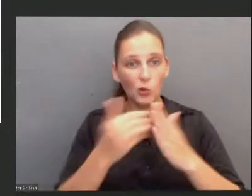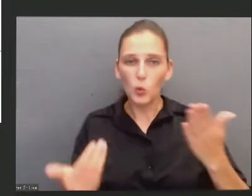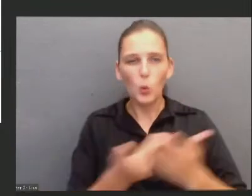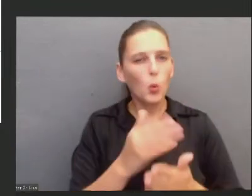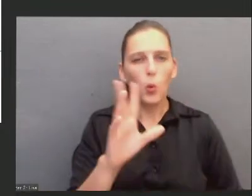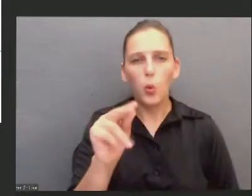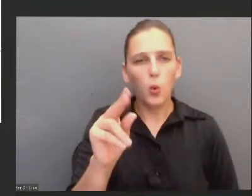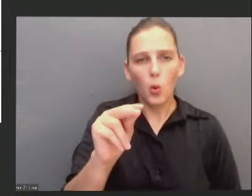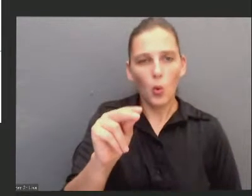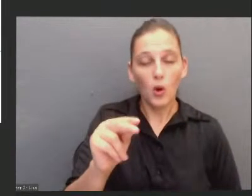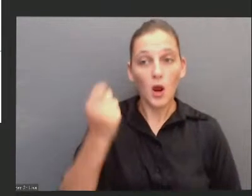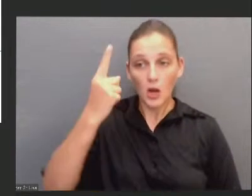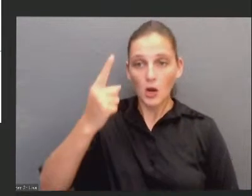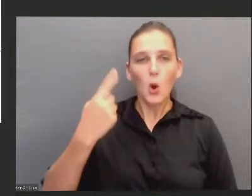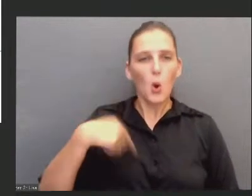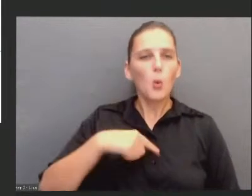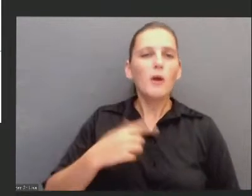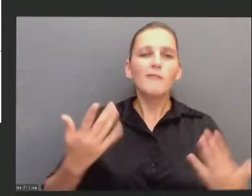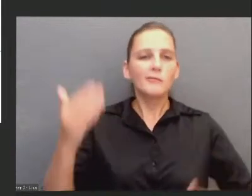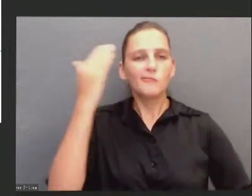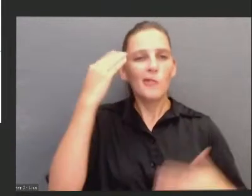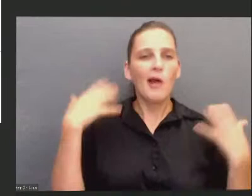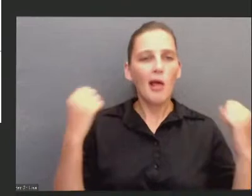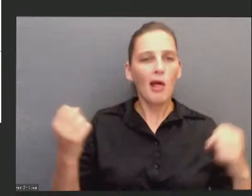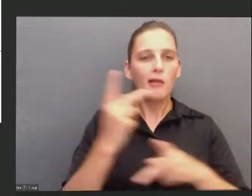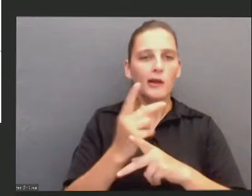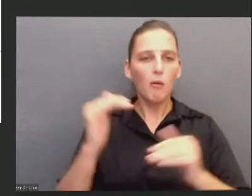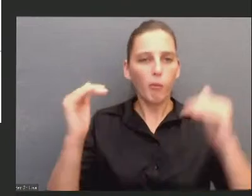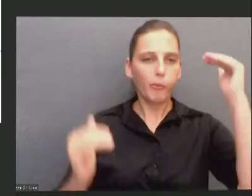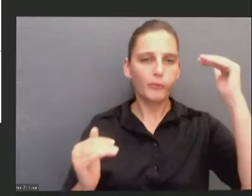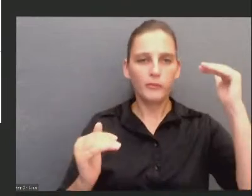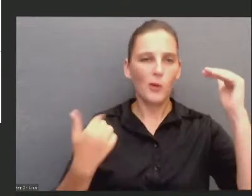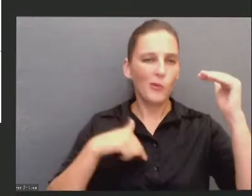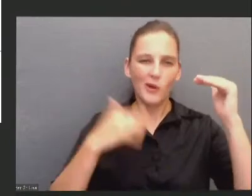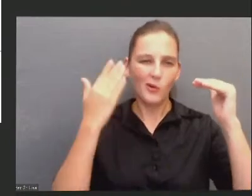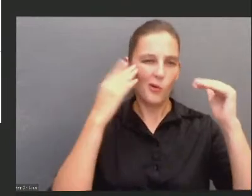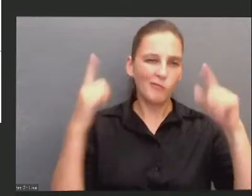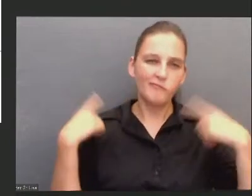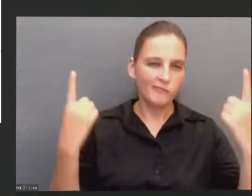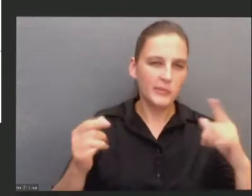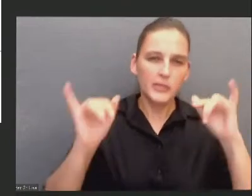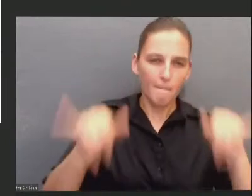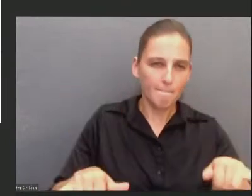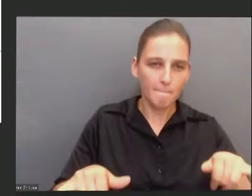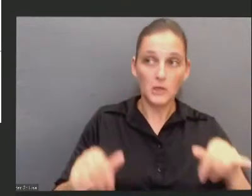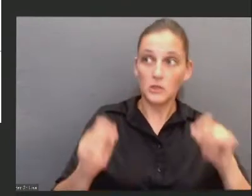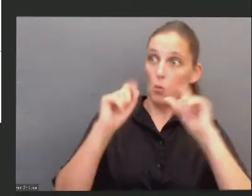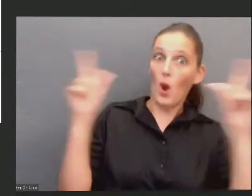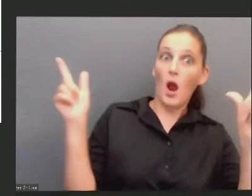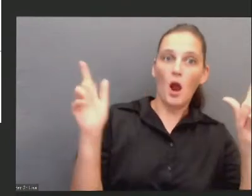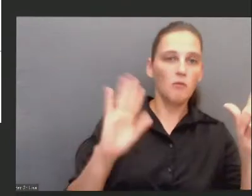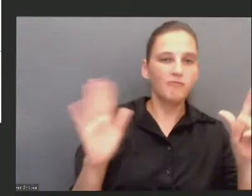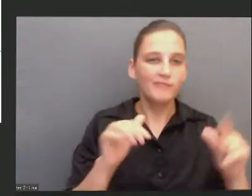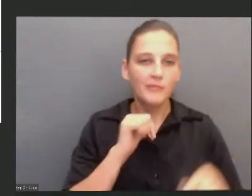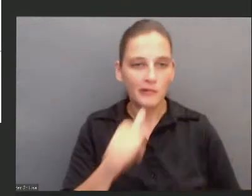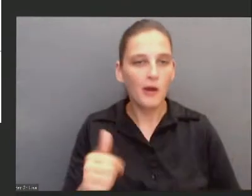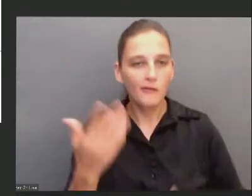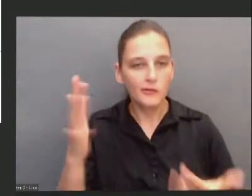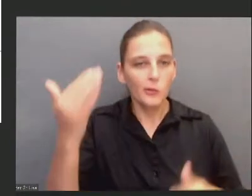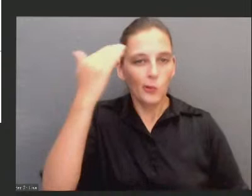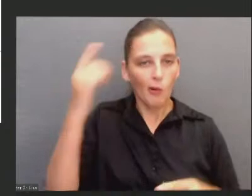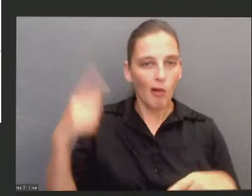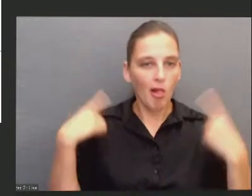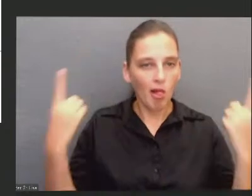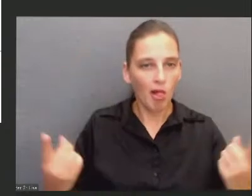expected based on what we already know and the data that we already have. So it's really important that those data sources and systems are also